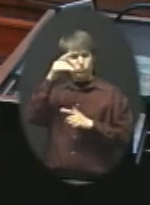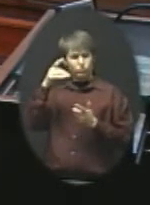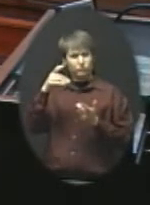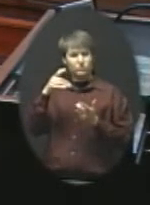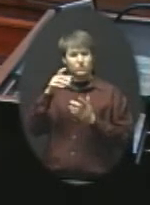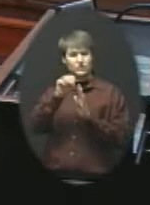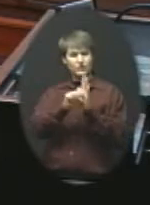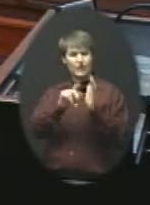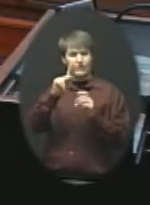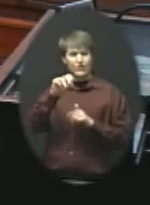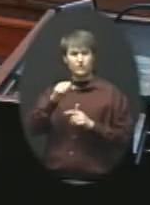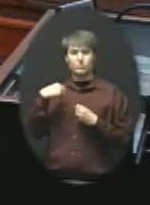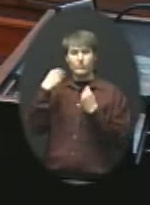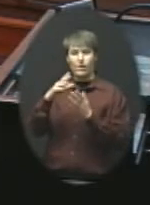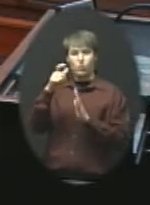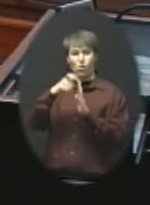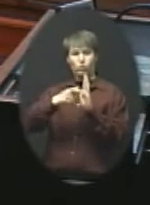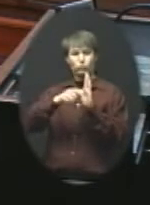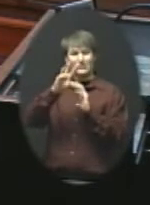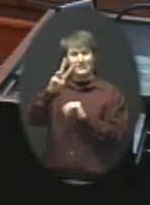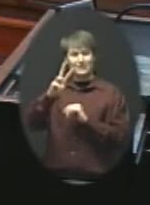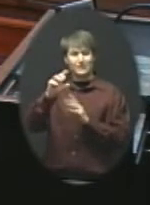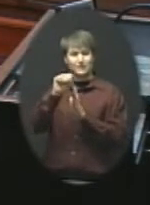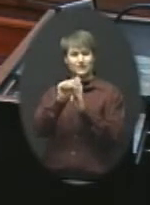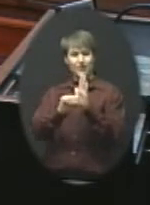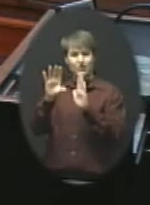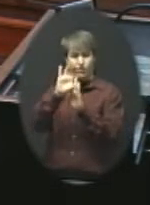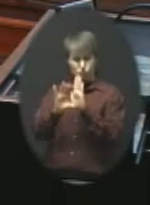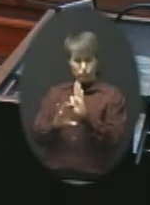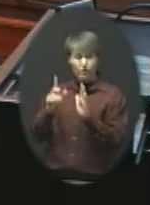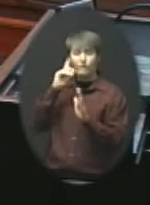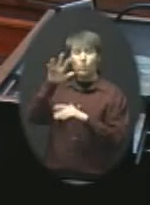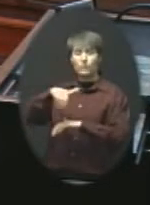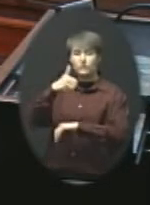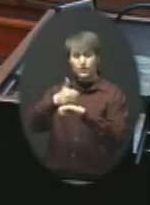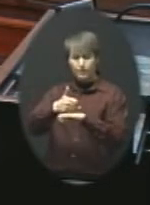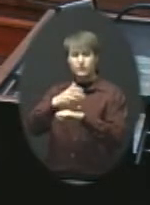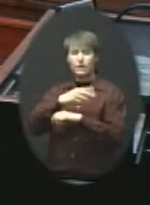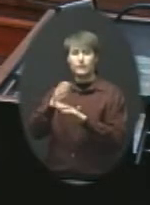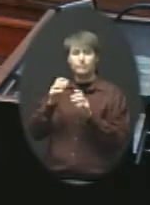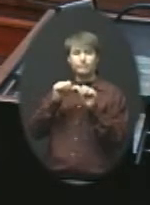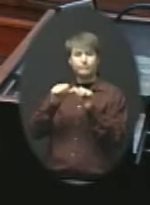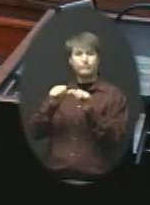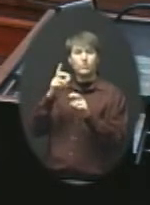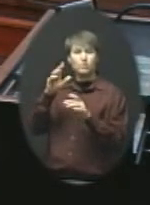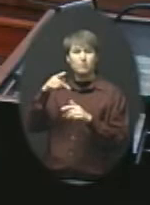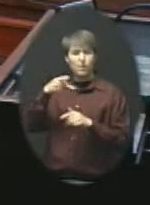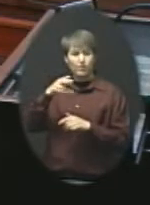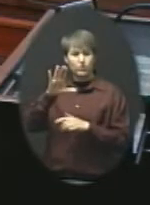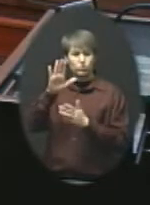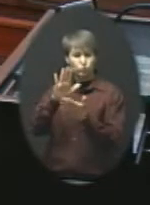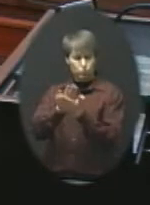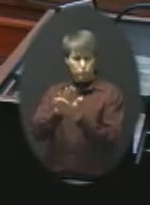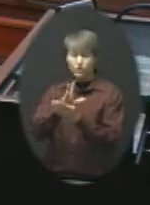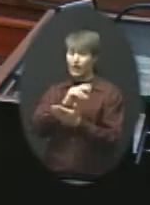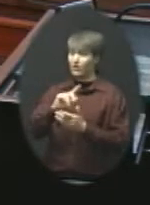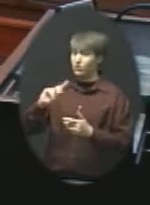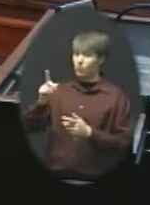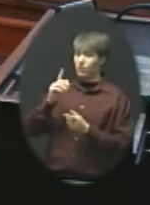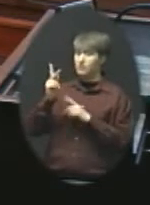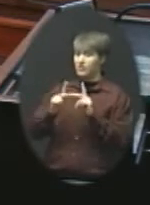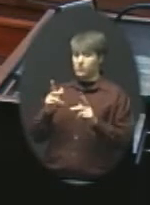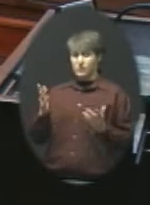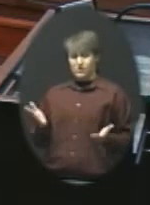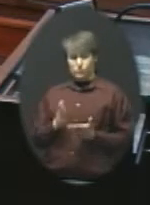Article 6 of the state's constitution for the establishment and maintenance of public schools, and whereas the people